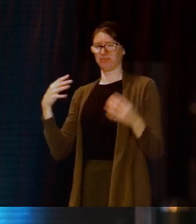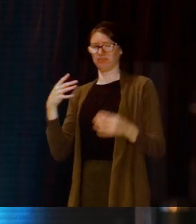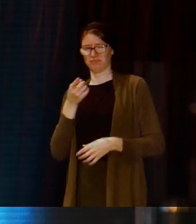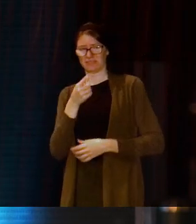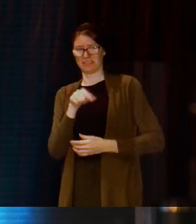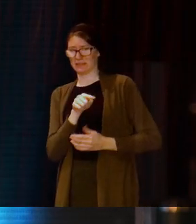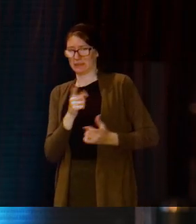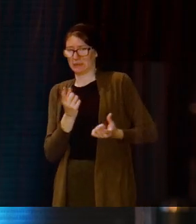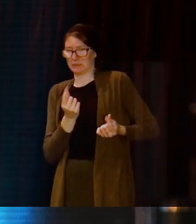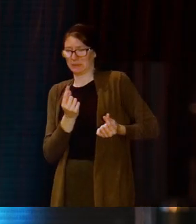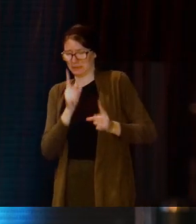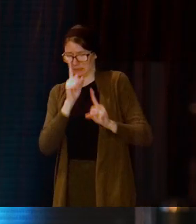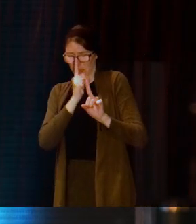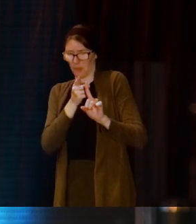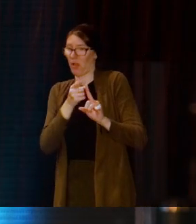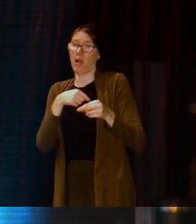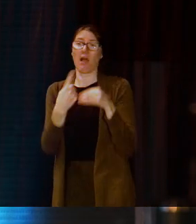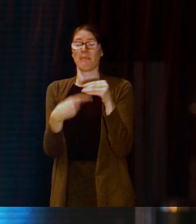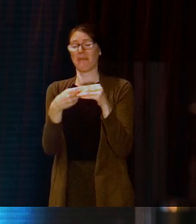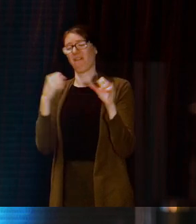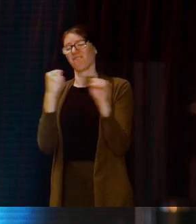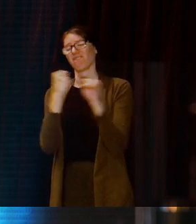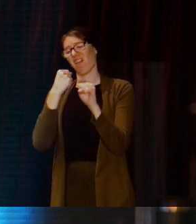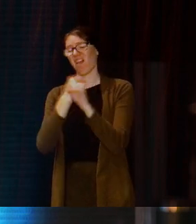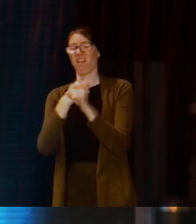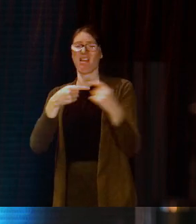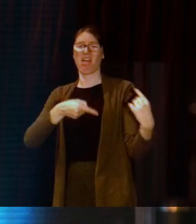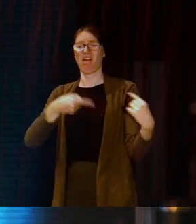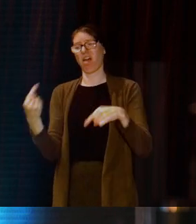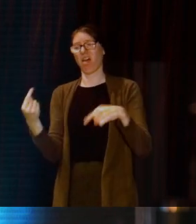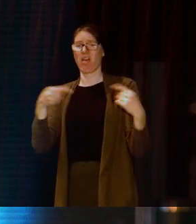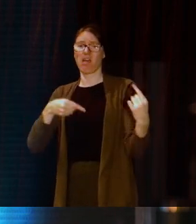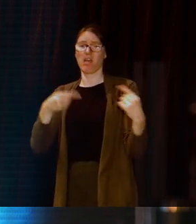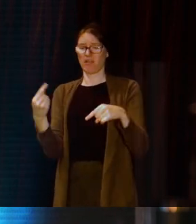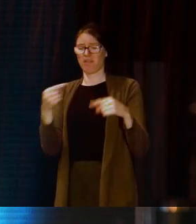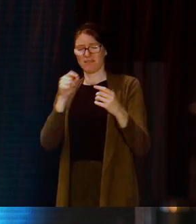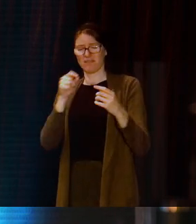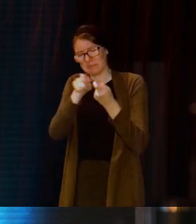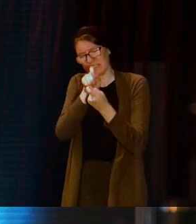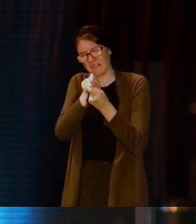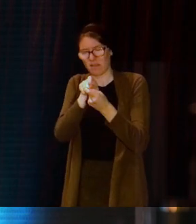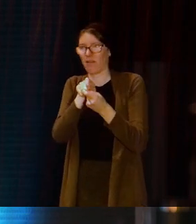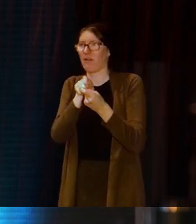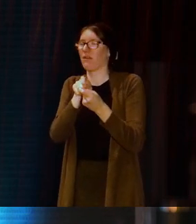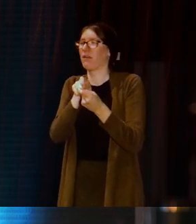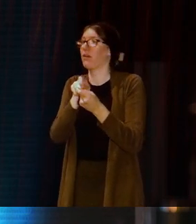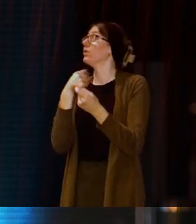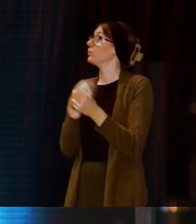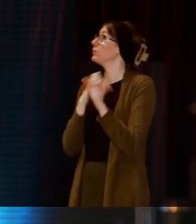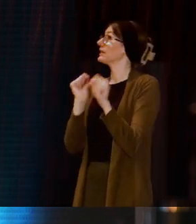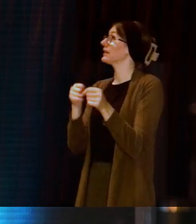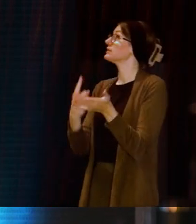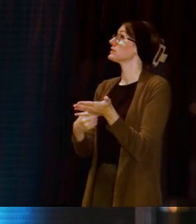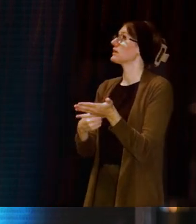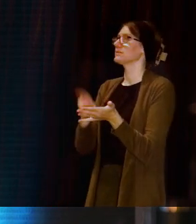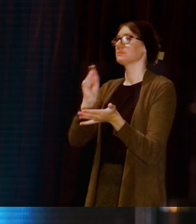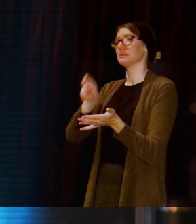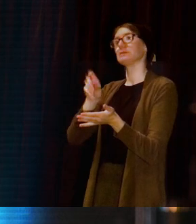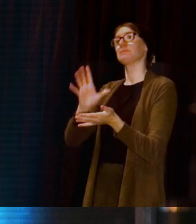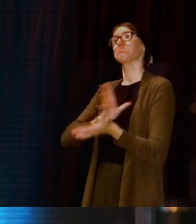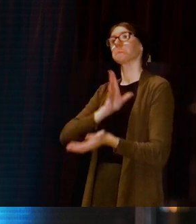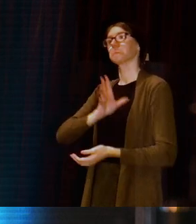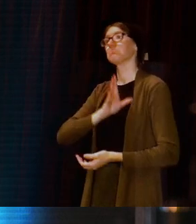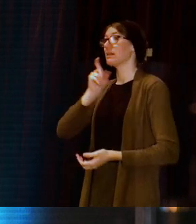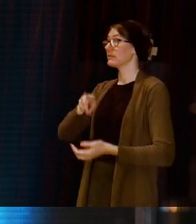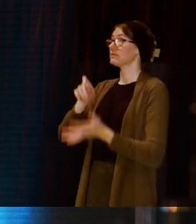about? They're just all about fighting and, you know, working out their finer points. We can discuss this, but we got to be civil, and